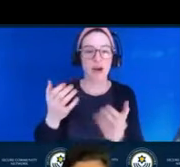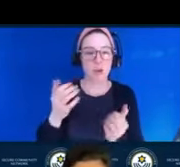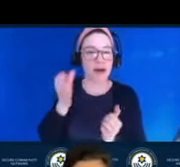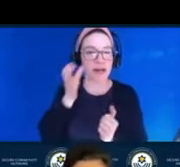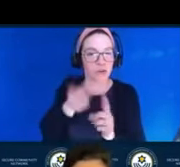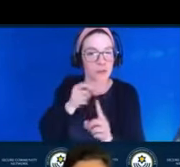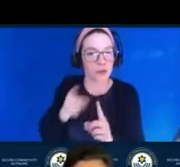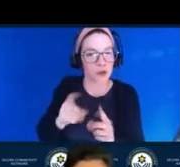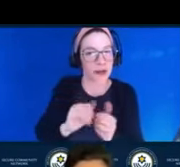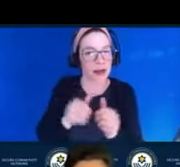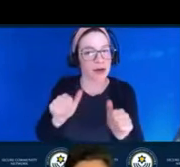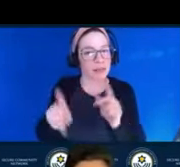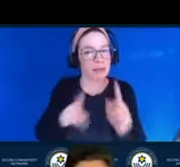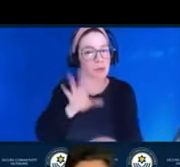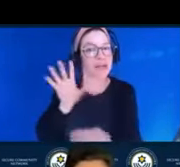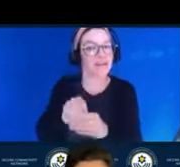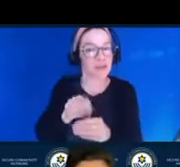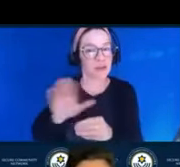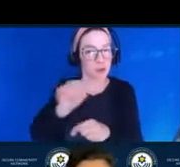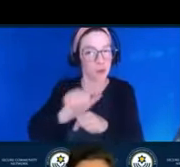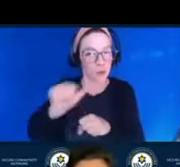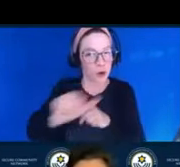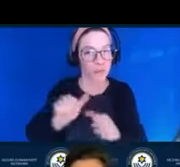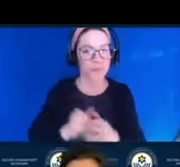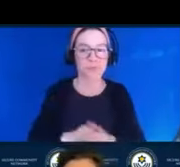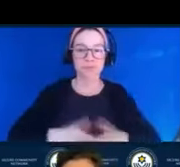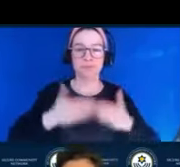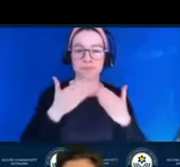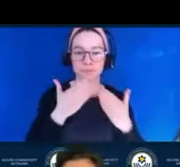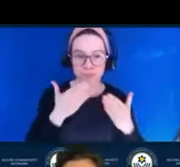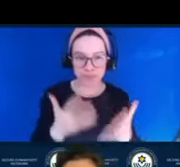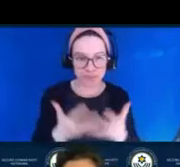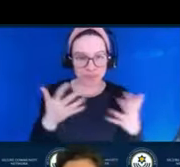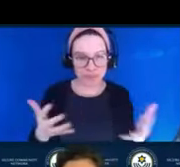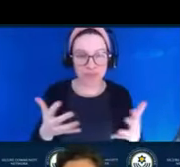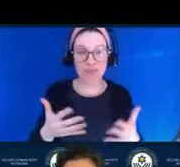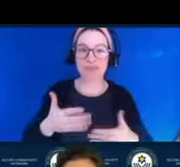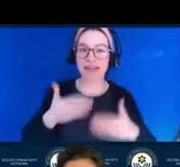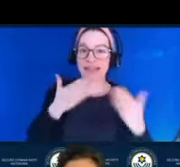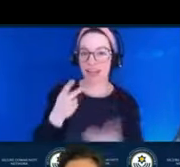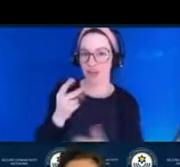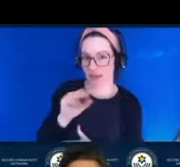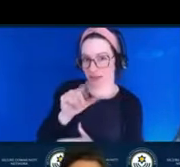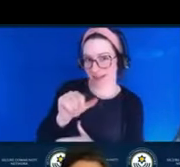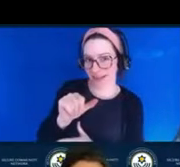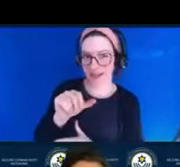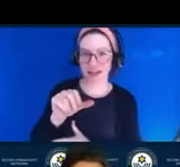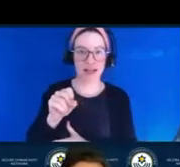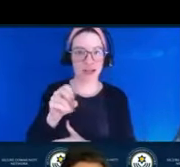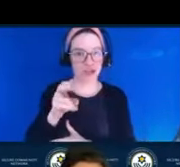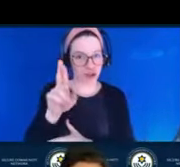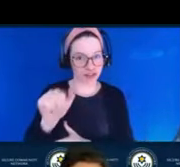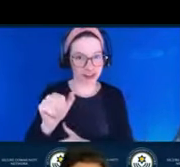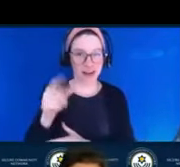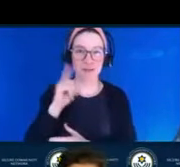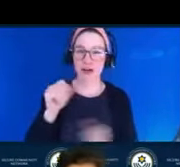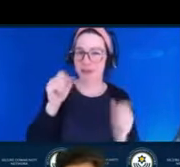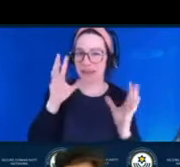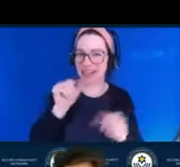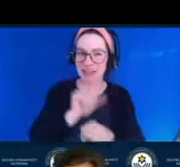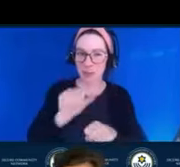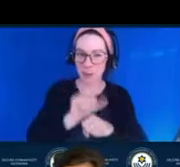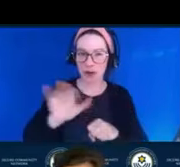that you all are doing? Thank you so much, Nicole, and special thanks to Pamela and Sarah for the undoubtedly amazing